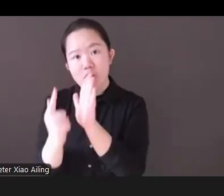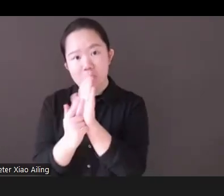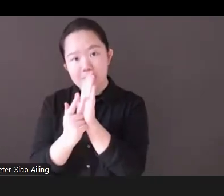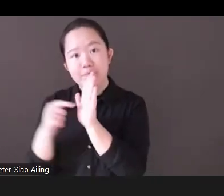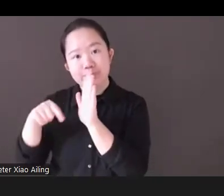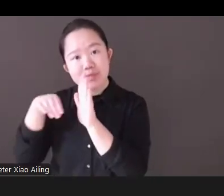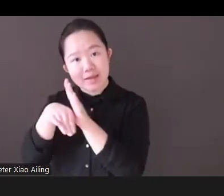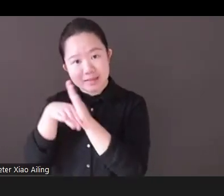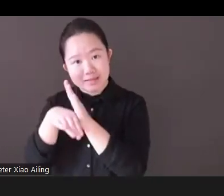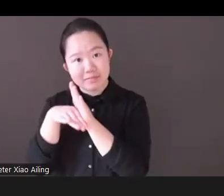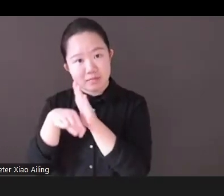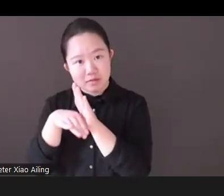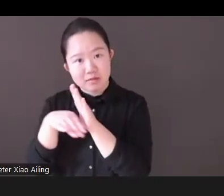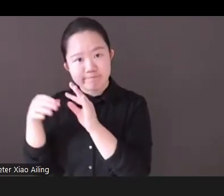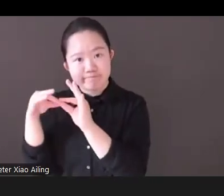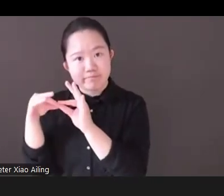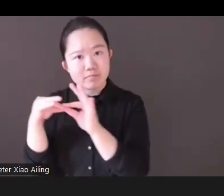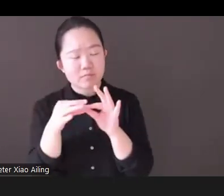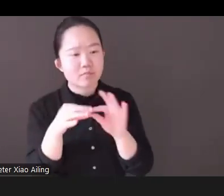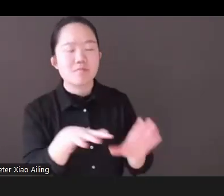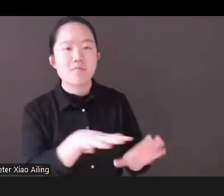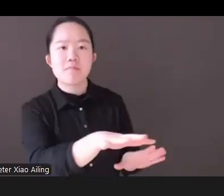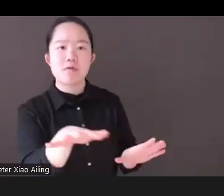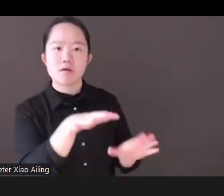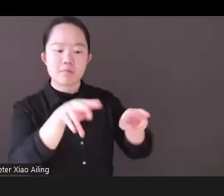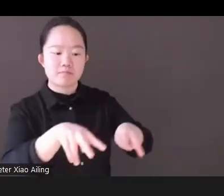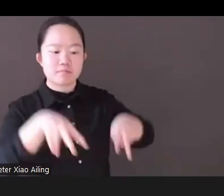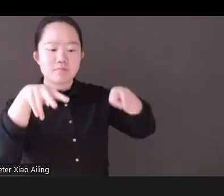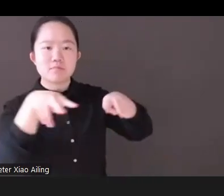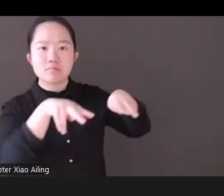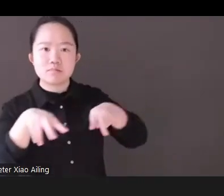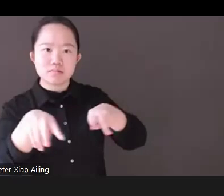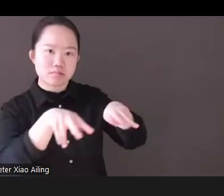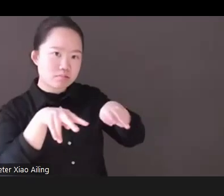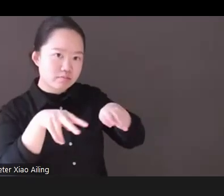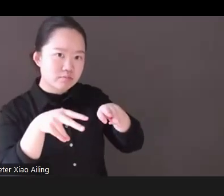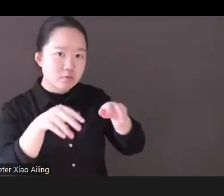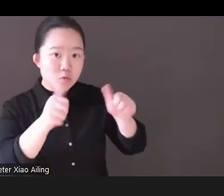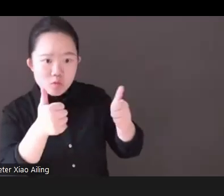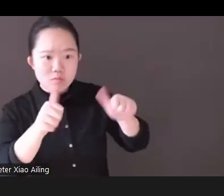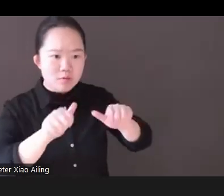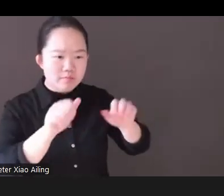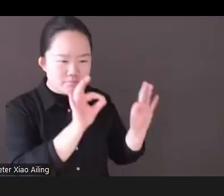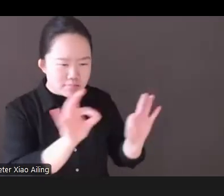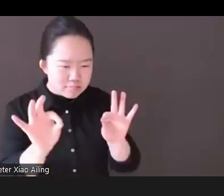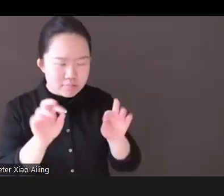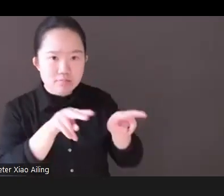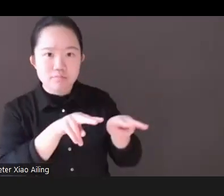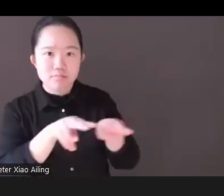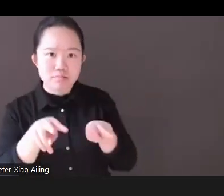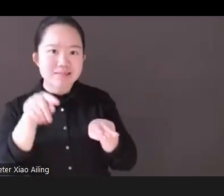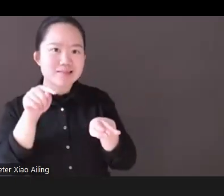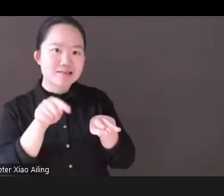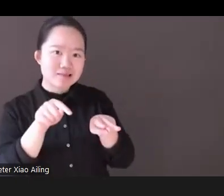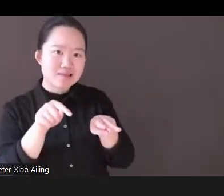under our responsibility will be smart devices, self-service terminals, e-readers, banking